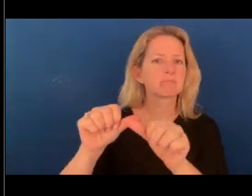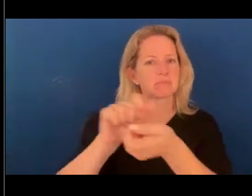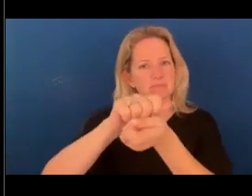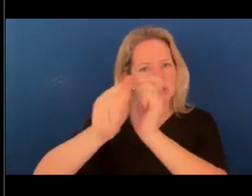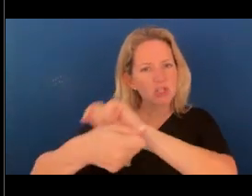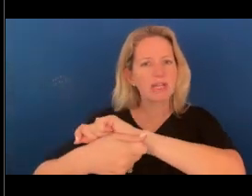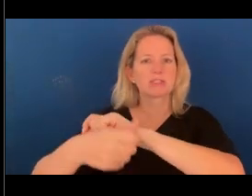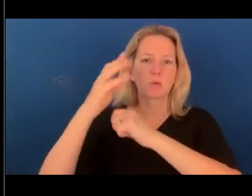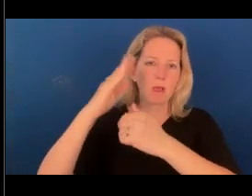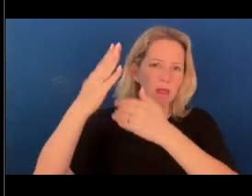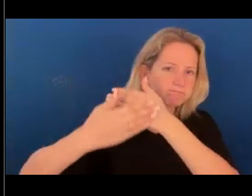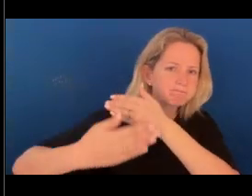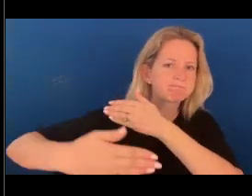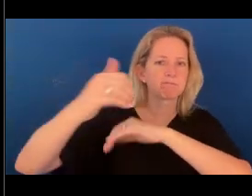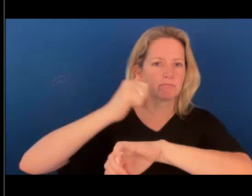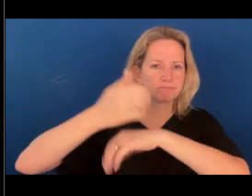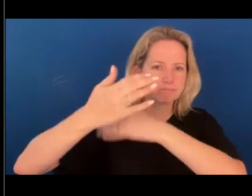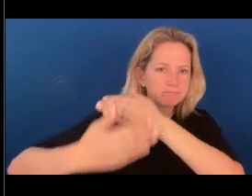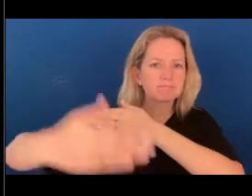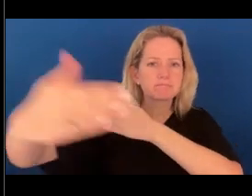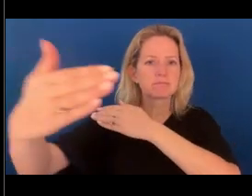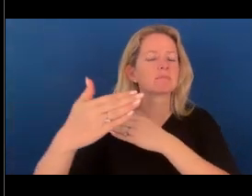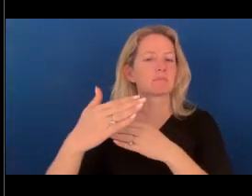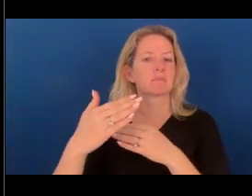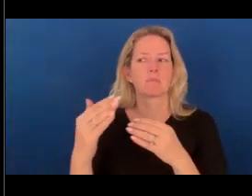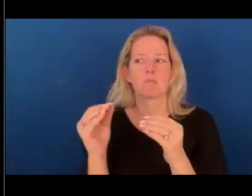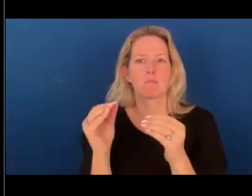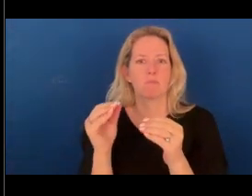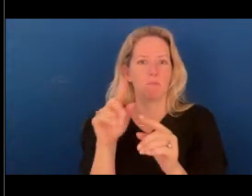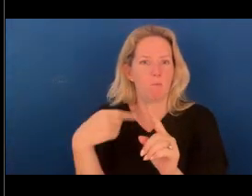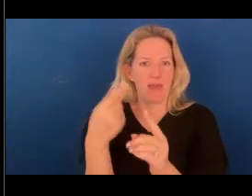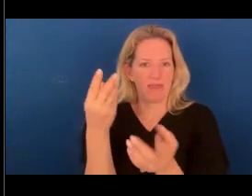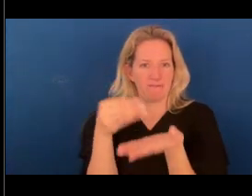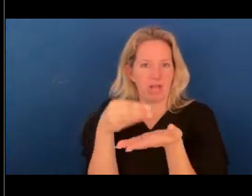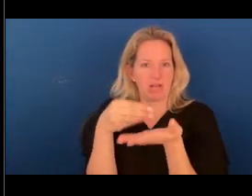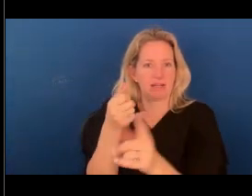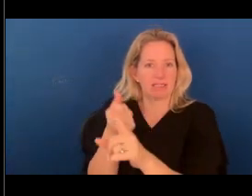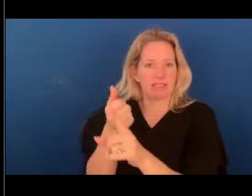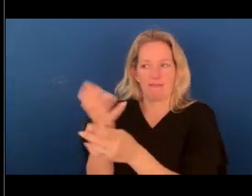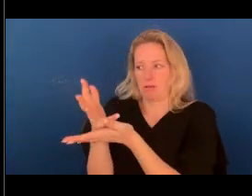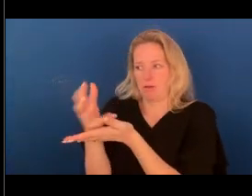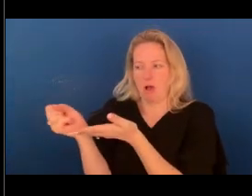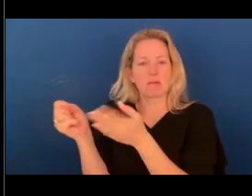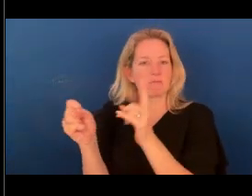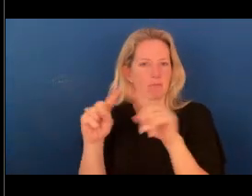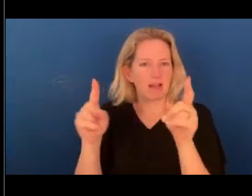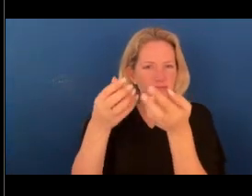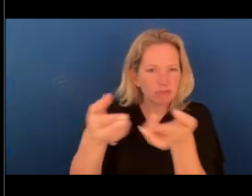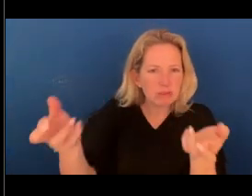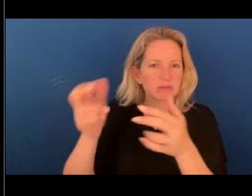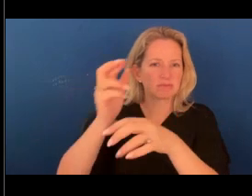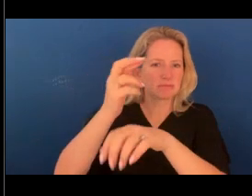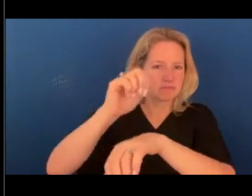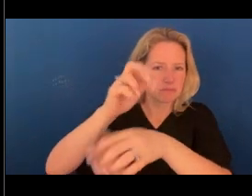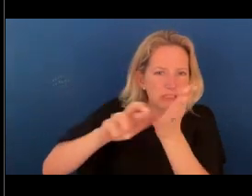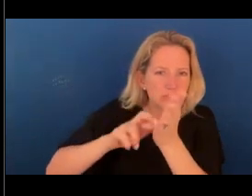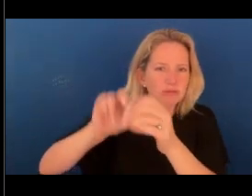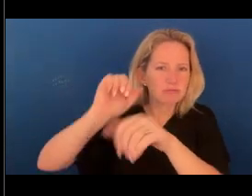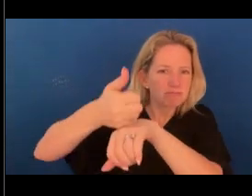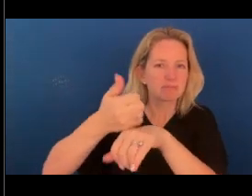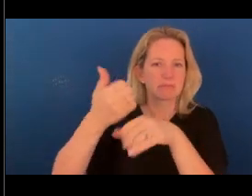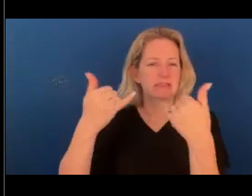long beyond this funding being gone, and we'll continue to focus on that. And we